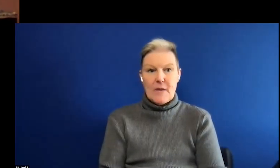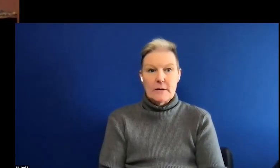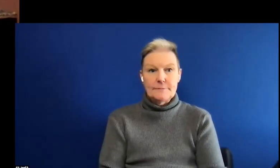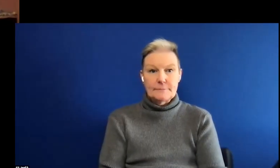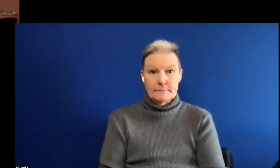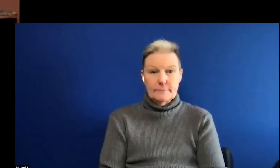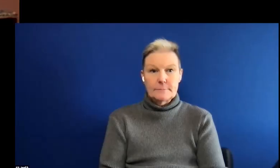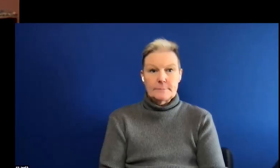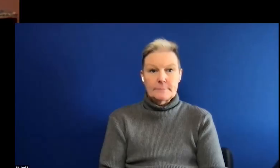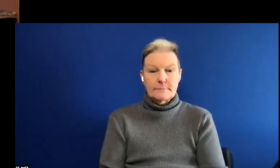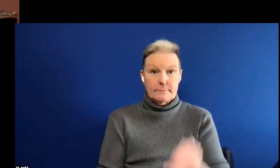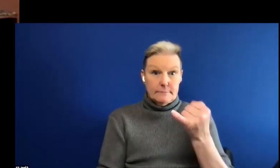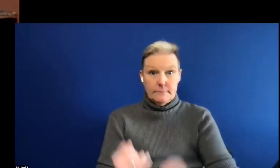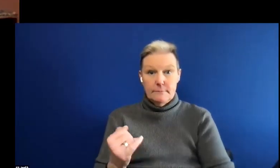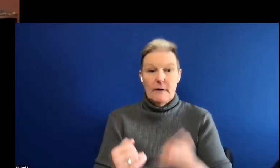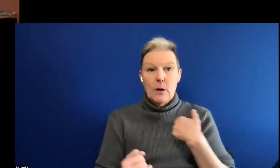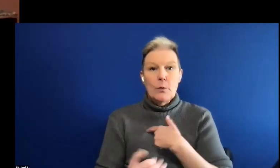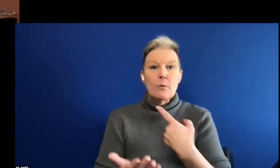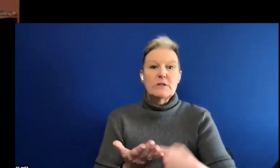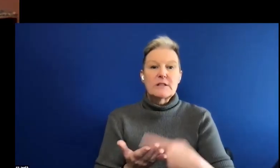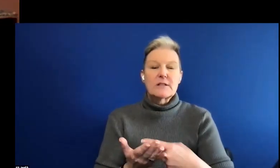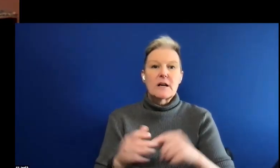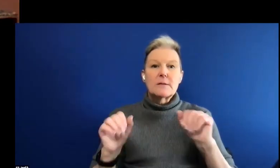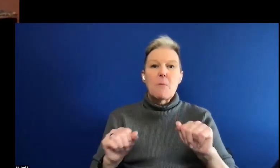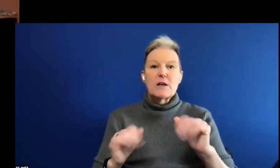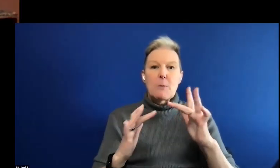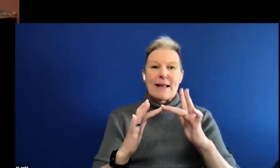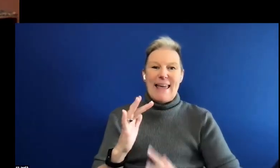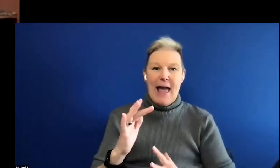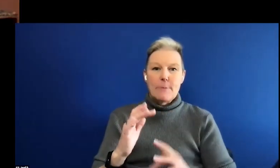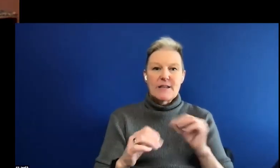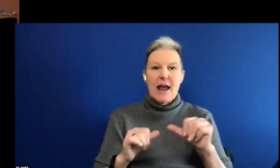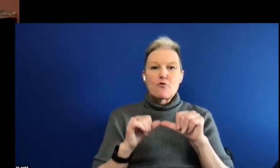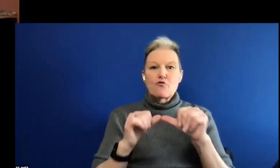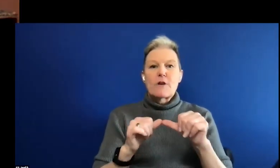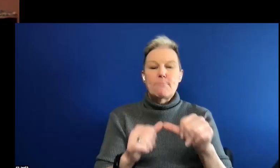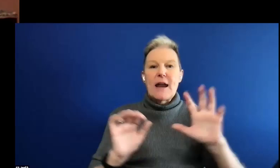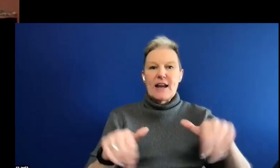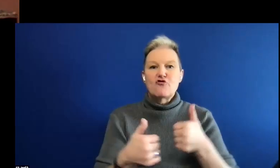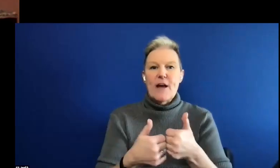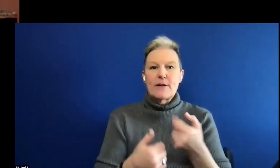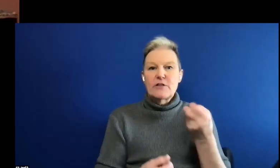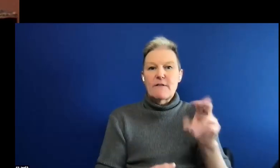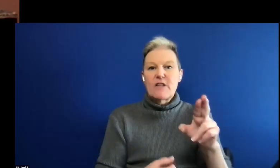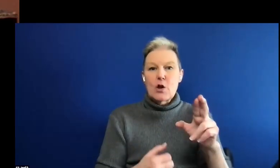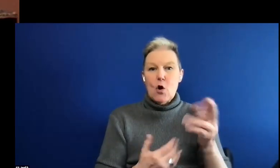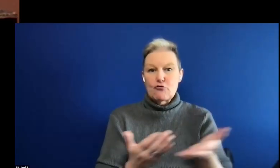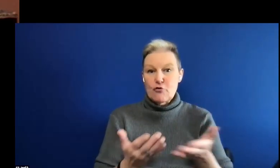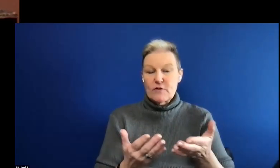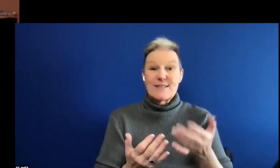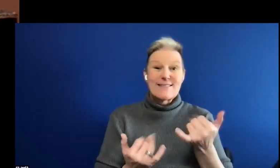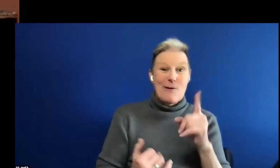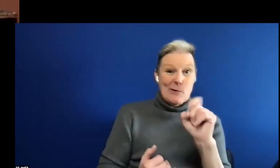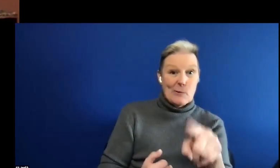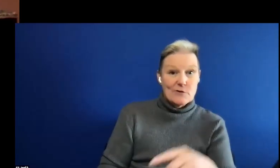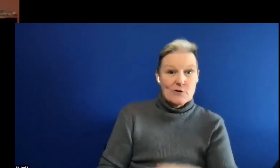then, lastly, we will discuss possible gaps and remaining challenges in VR services. And the question